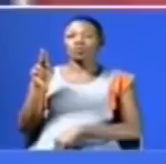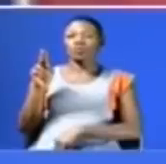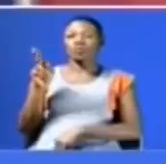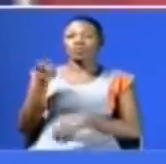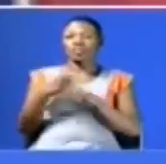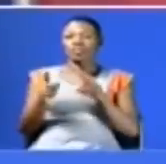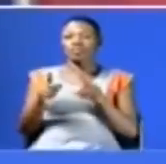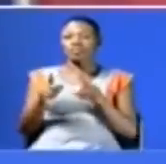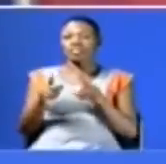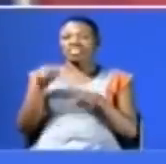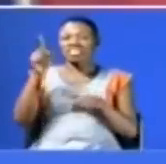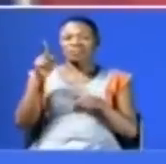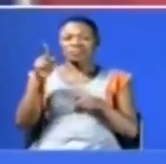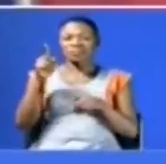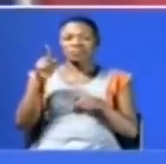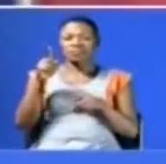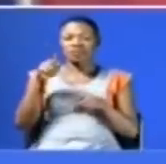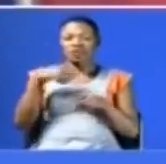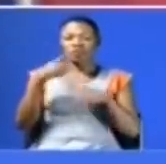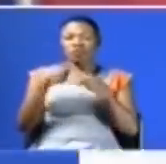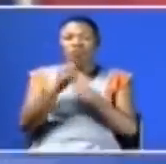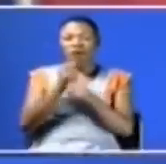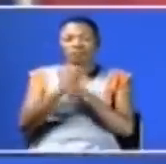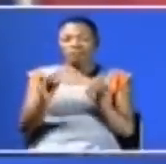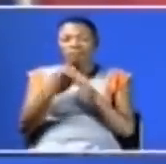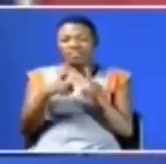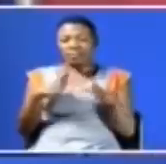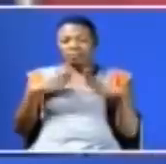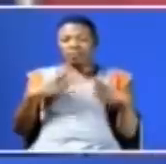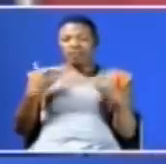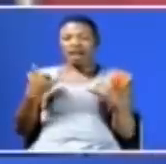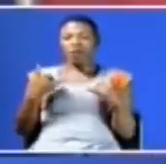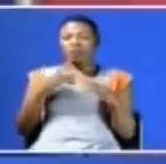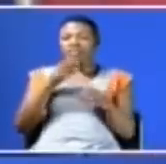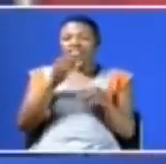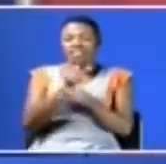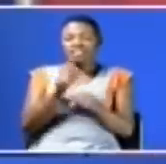the years are going by and that goodwill is really eroding very fast. Mm-hmm.